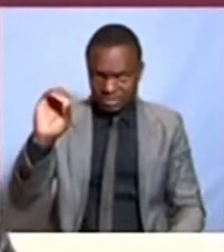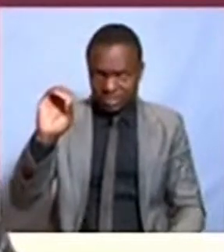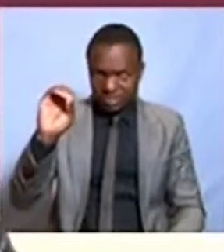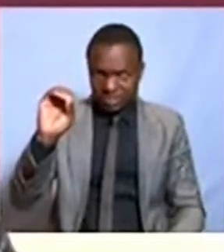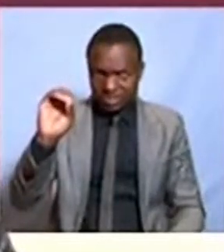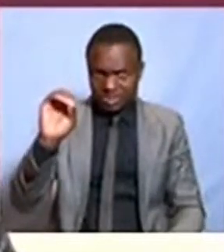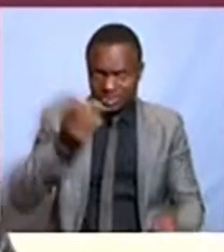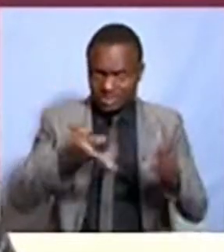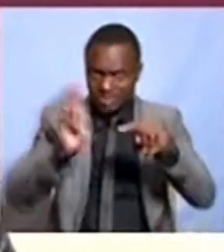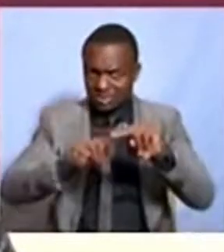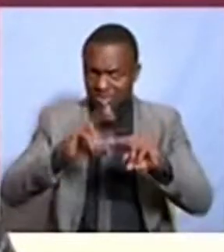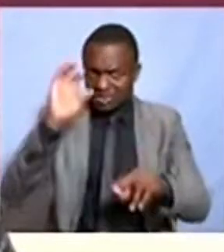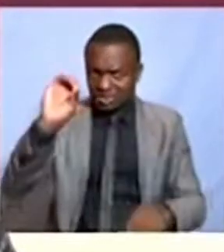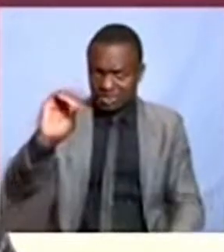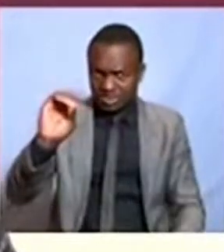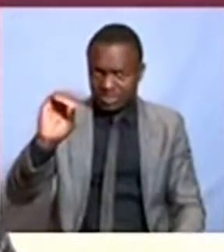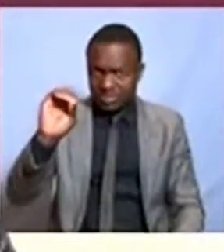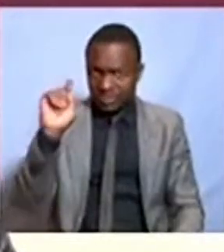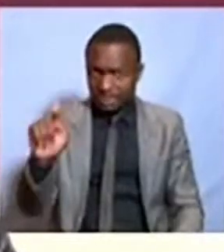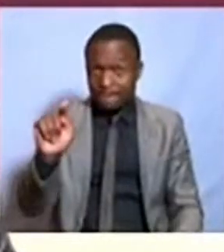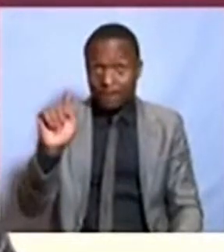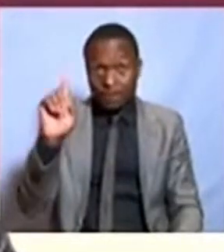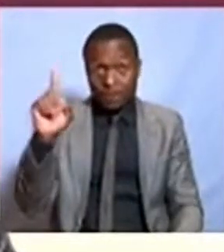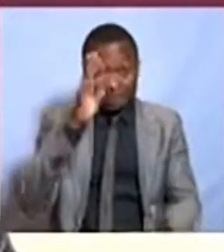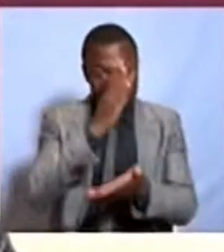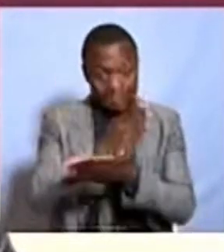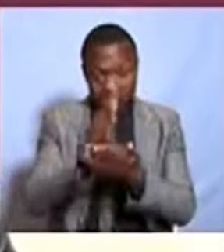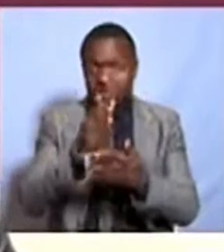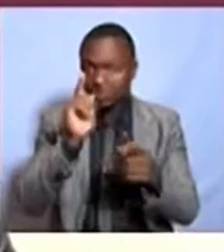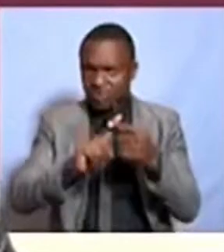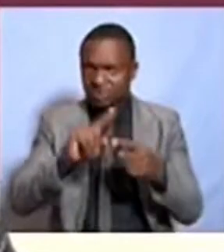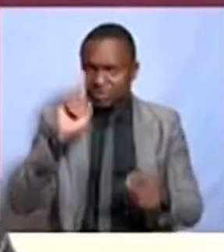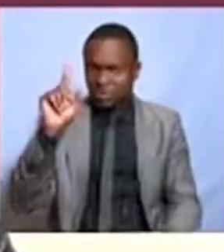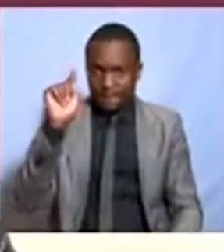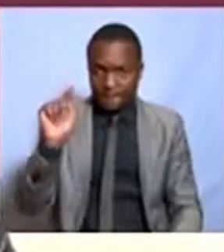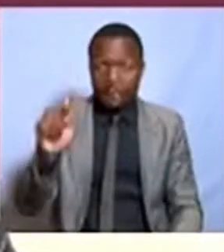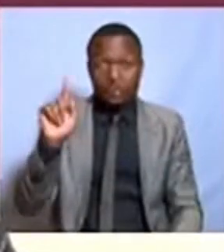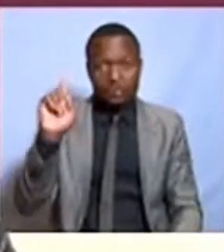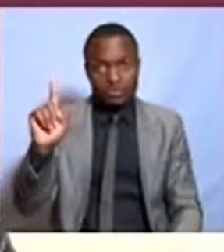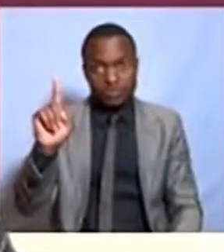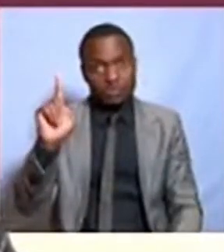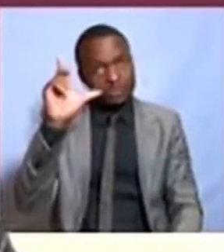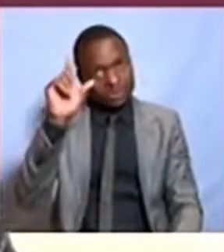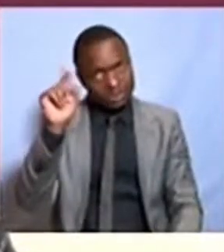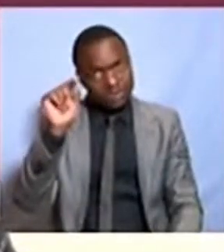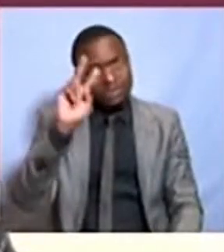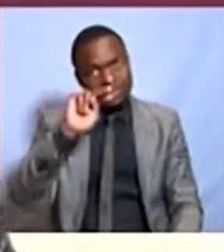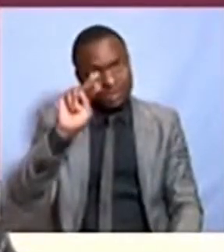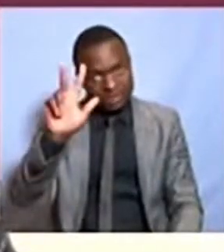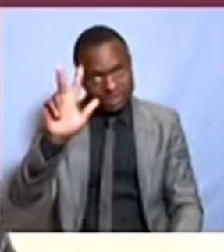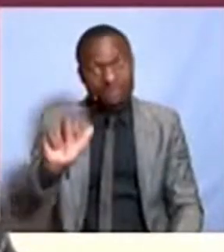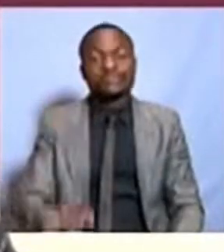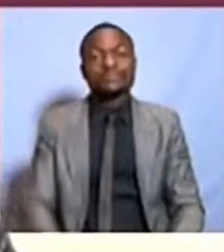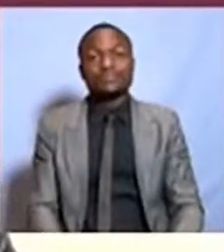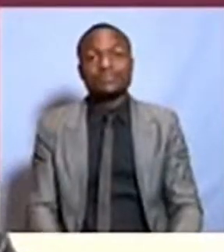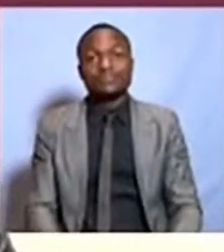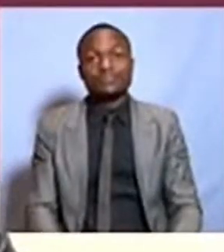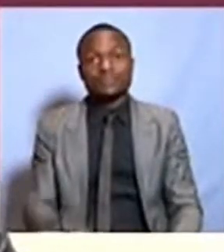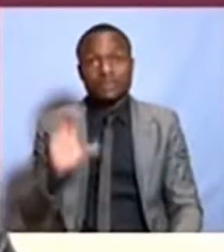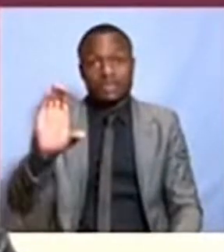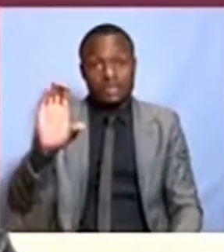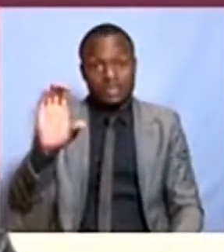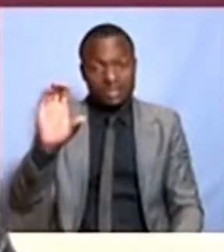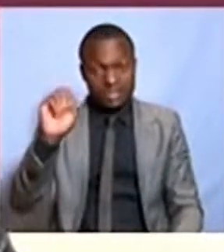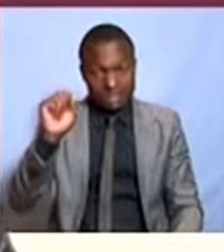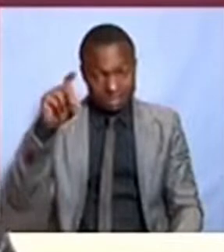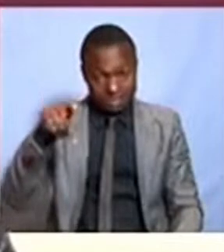it's increased from 0.1 billion to 1.1 by the end of 2023. CSPR commends